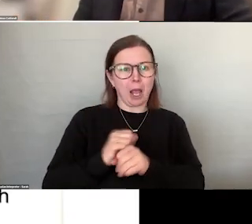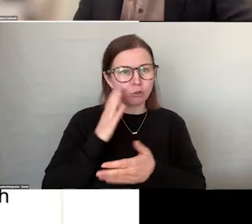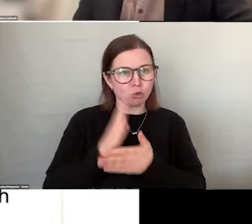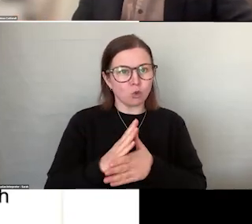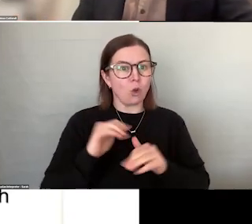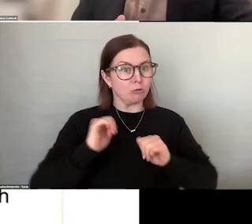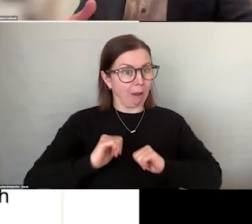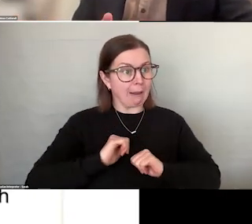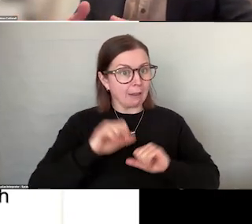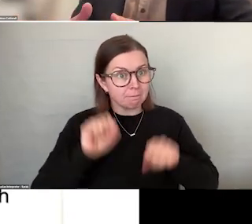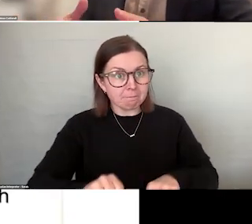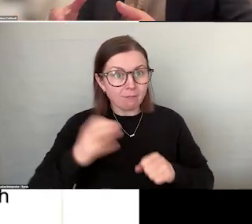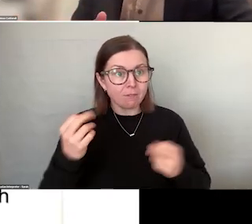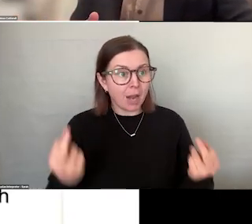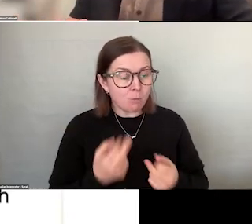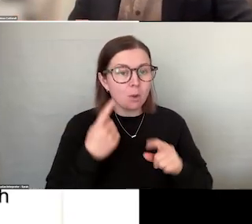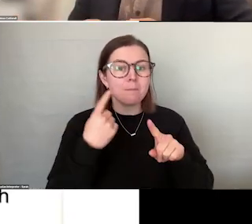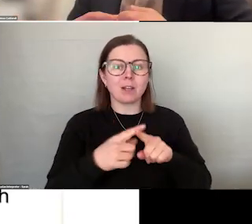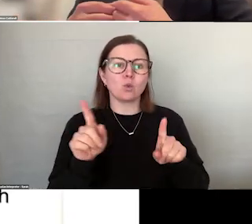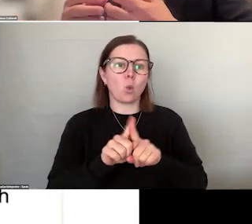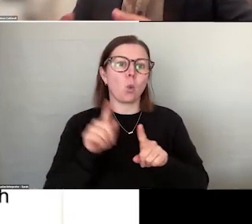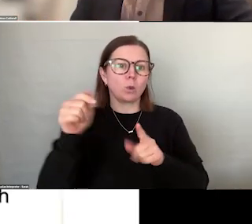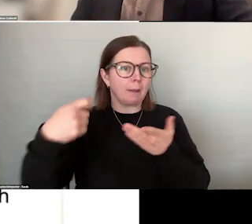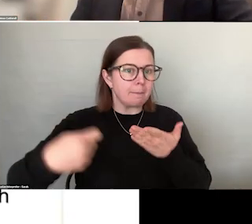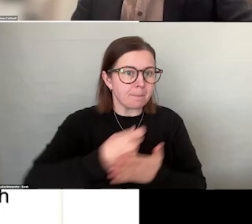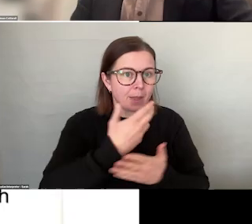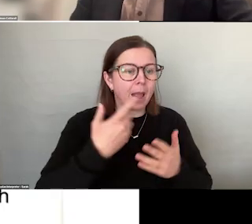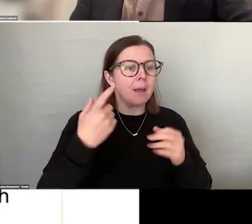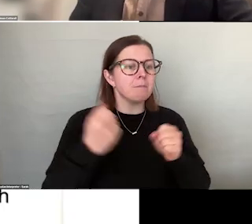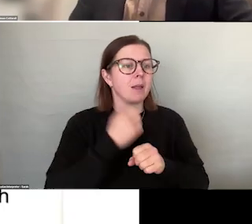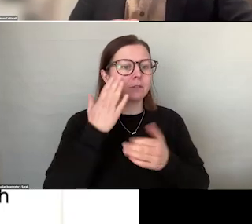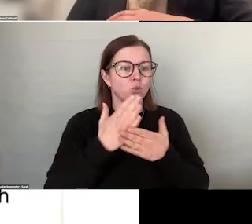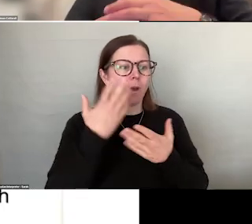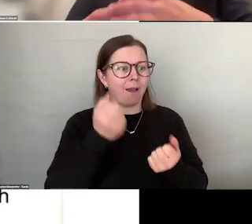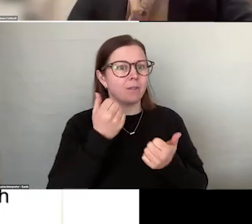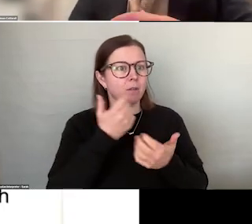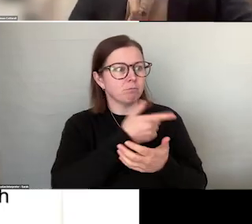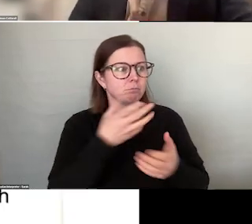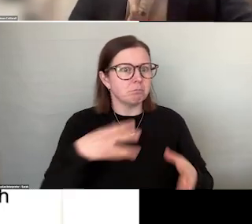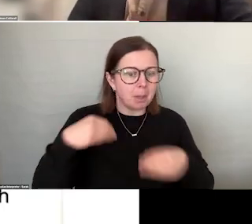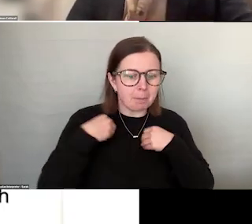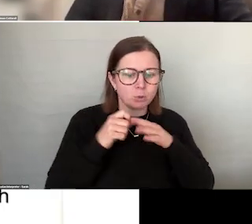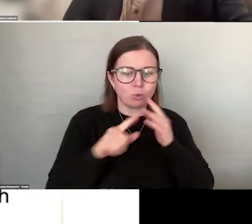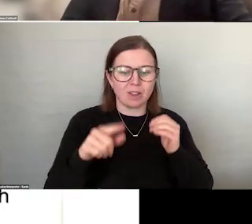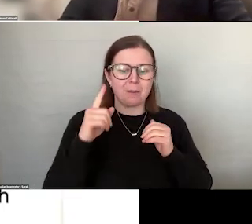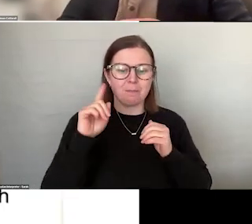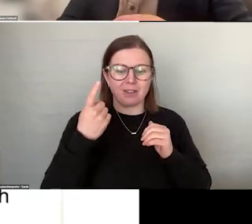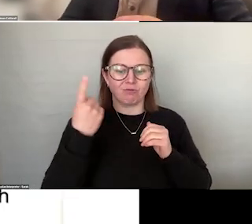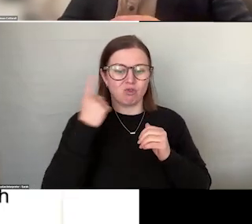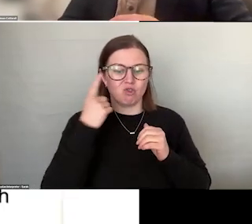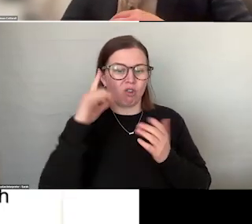the training's available, but also that it's rewarded and there's enough uptake. And we've heard that there is pretty low